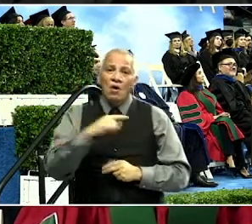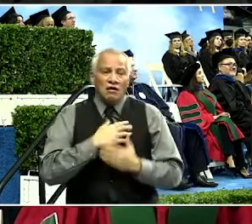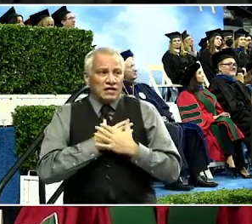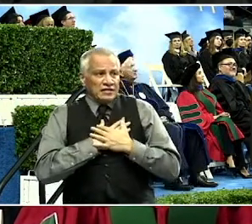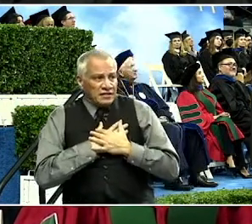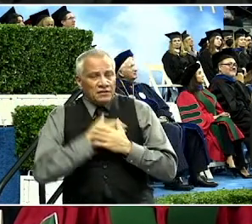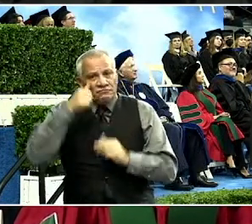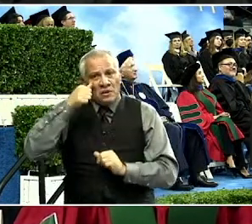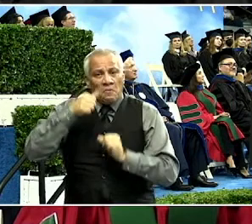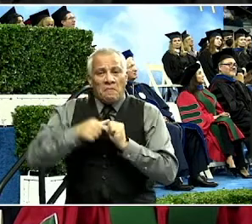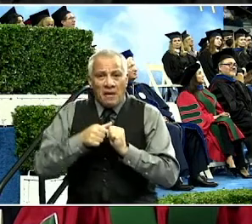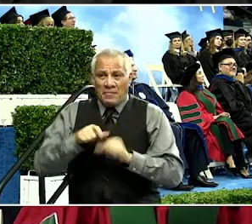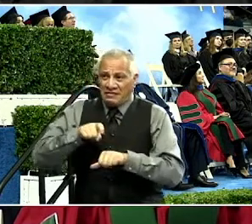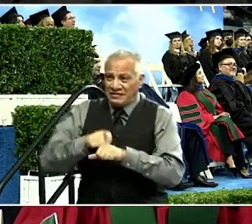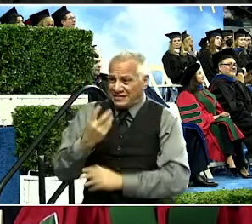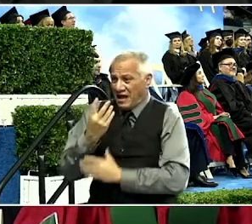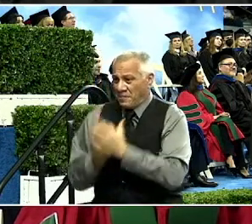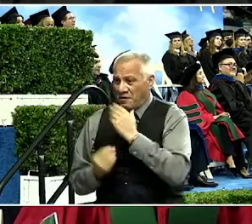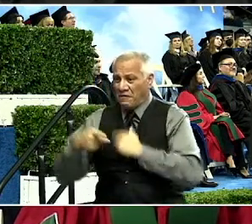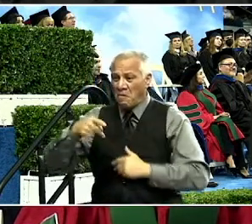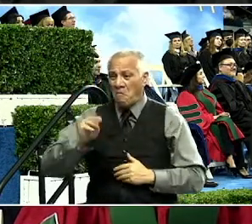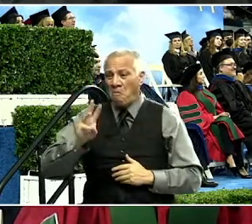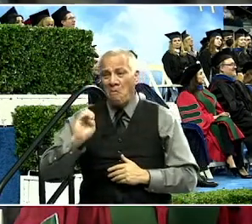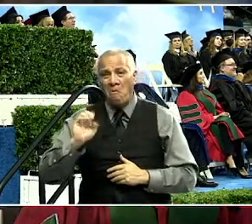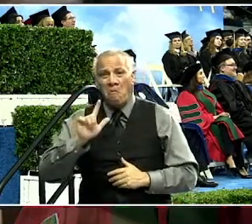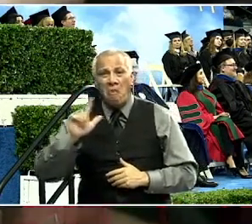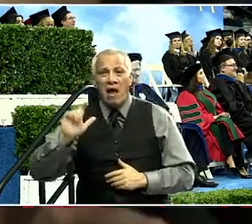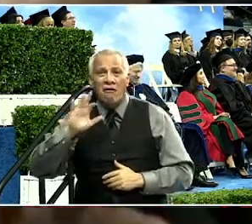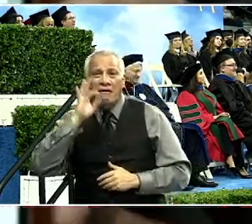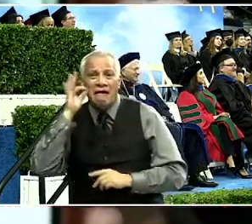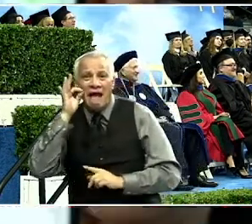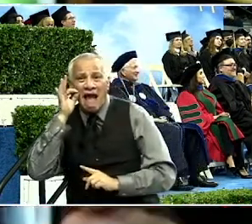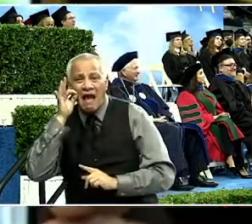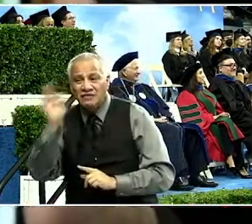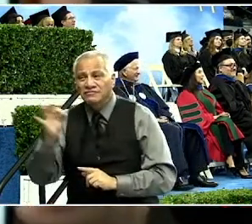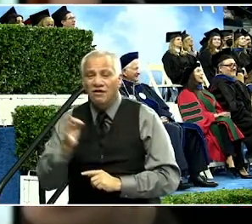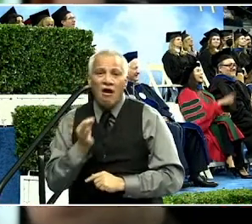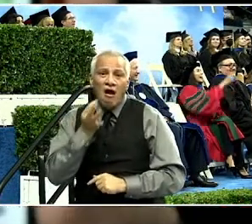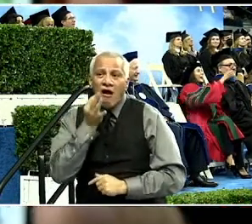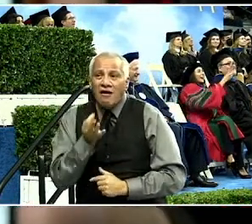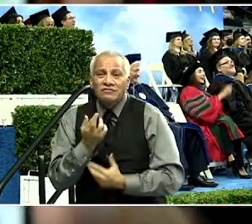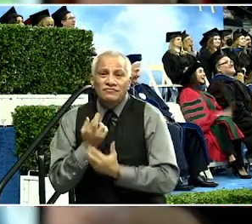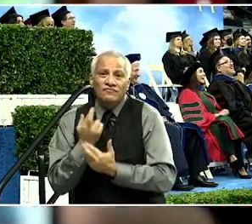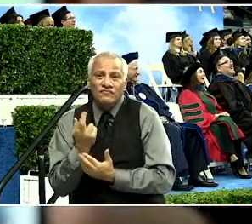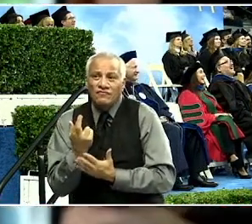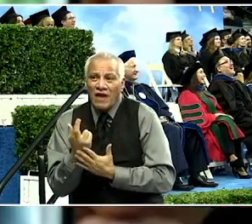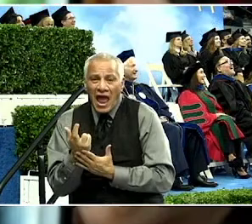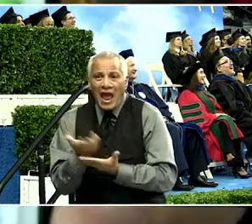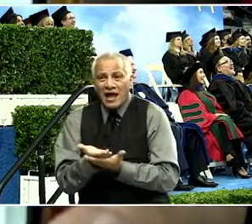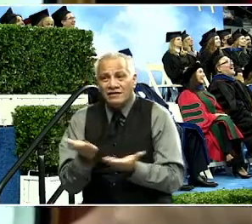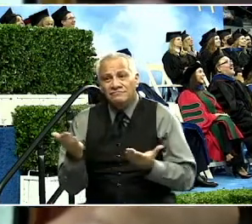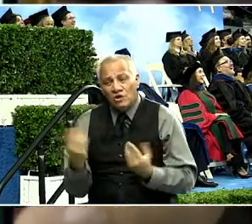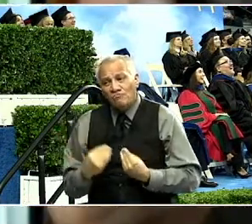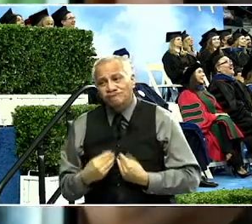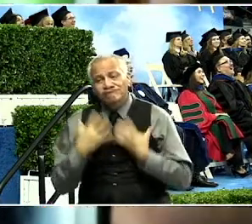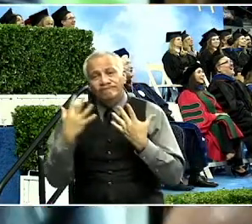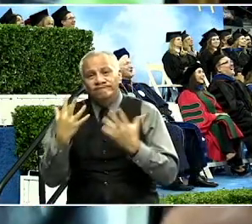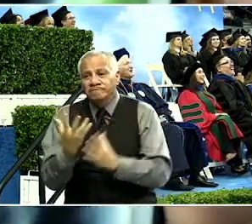the untimely death of Powell Cat, our feline friend, a true source of campus joy.